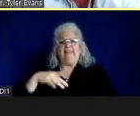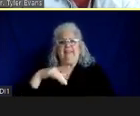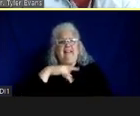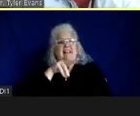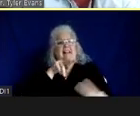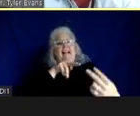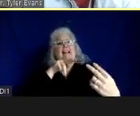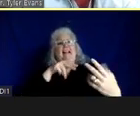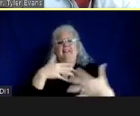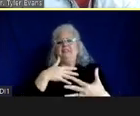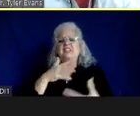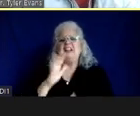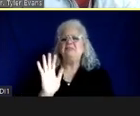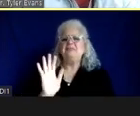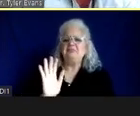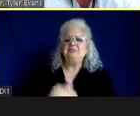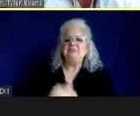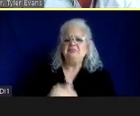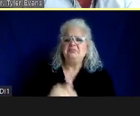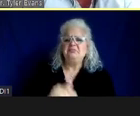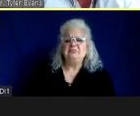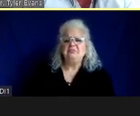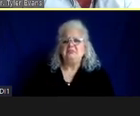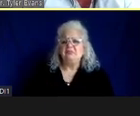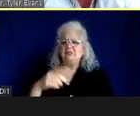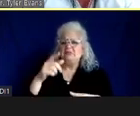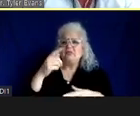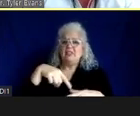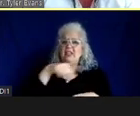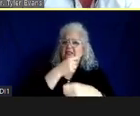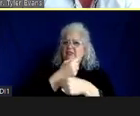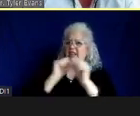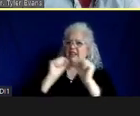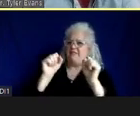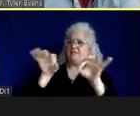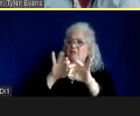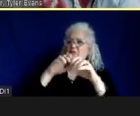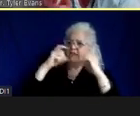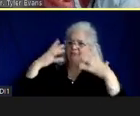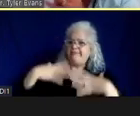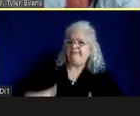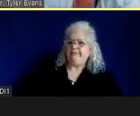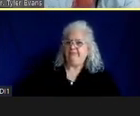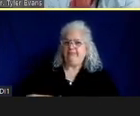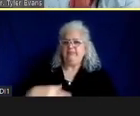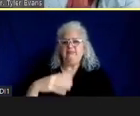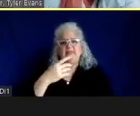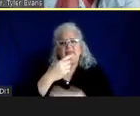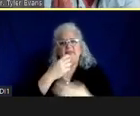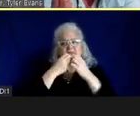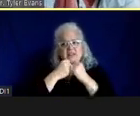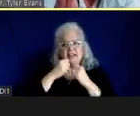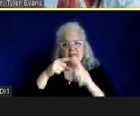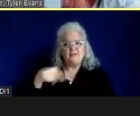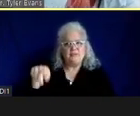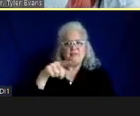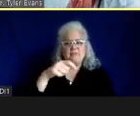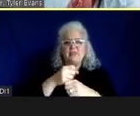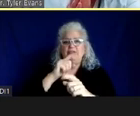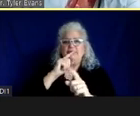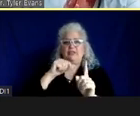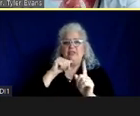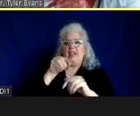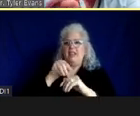for us to remain safe and make sure that our healthcare workers are you know, are not exposing other people. And you go there and